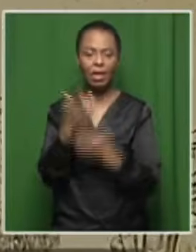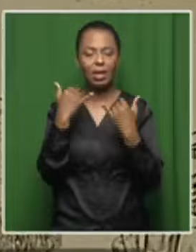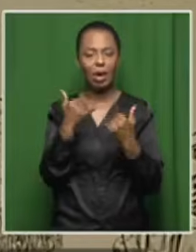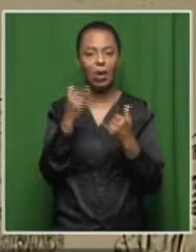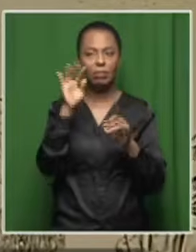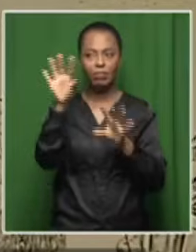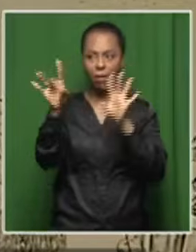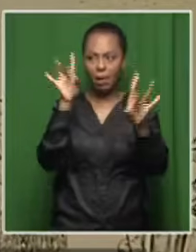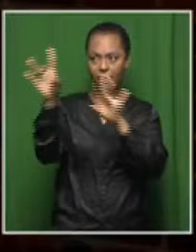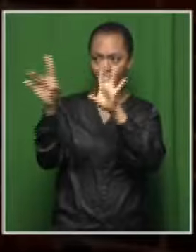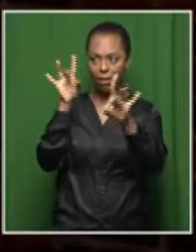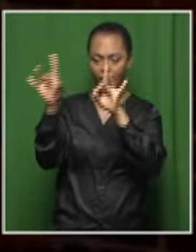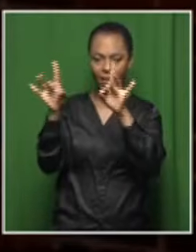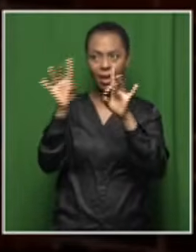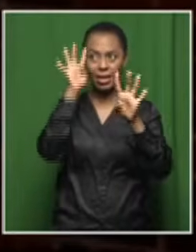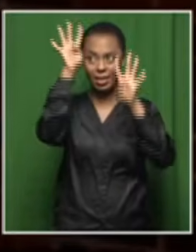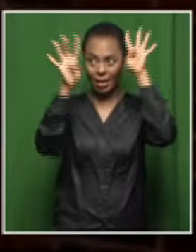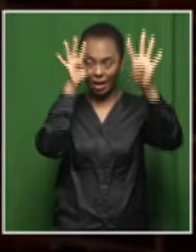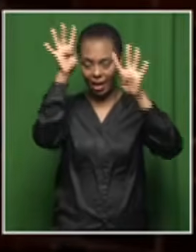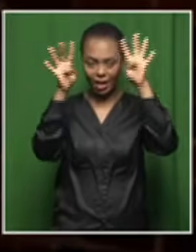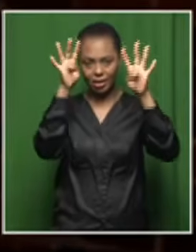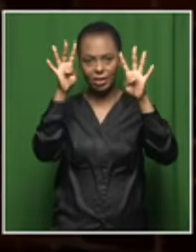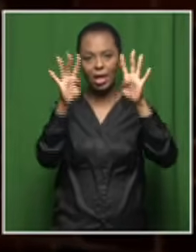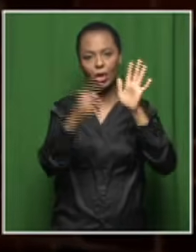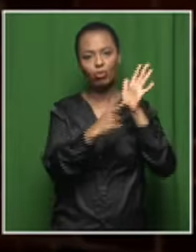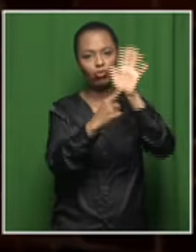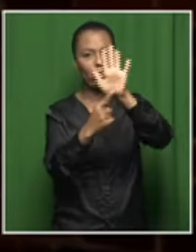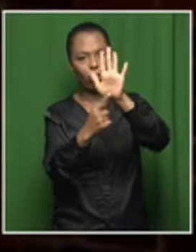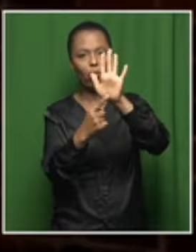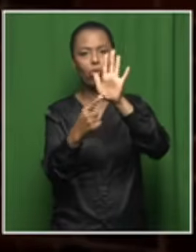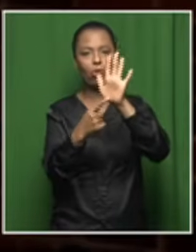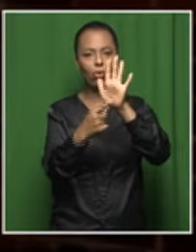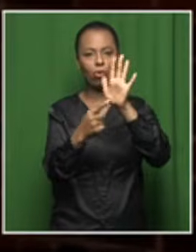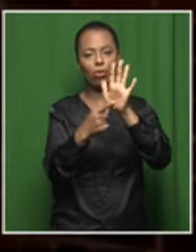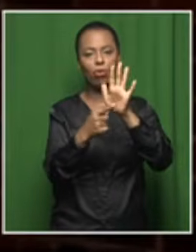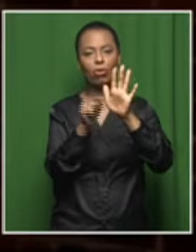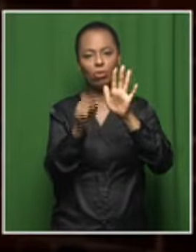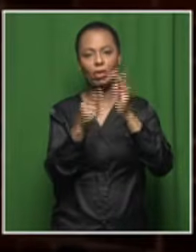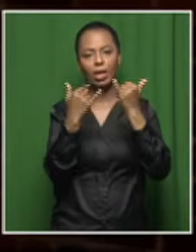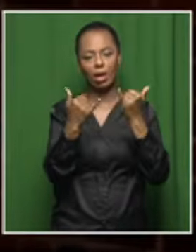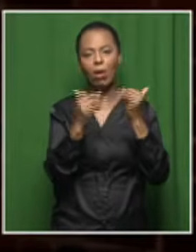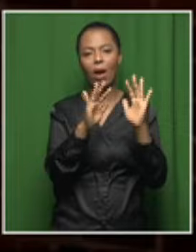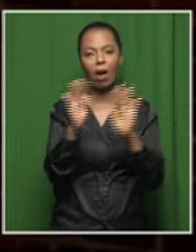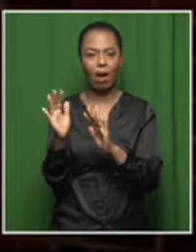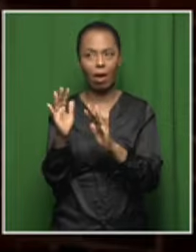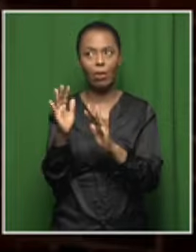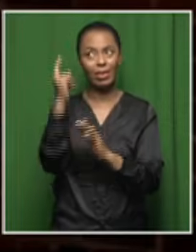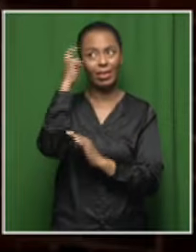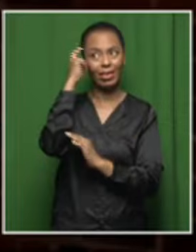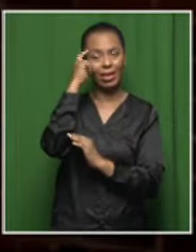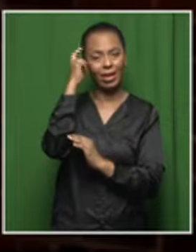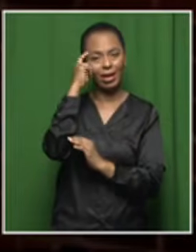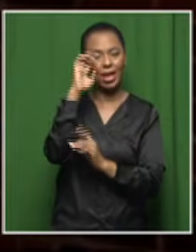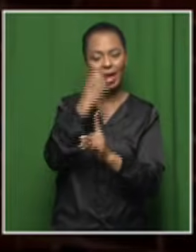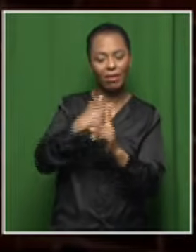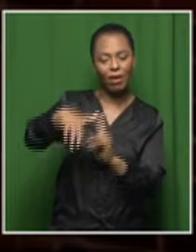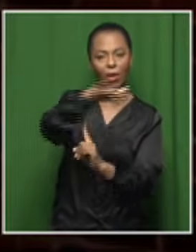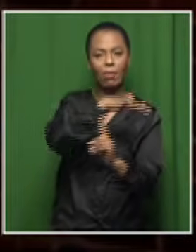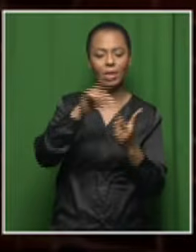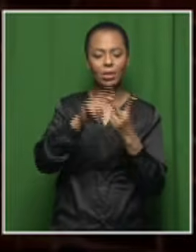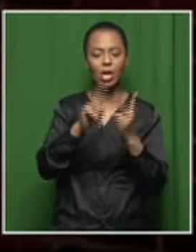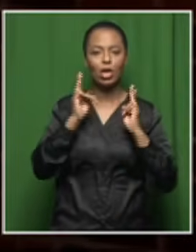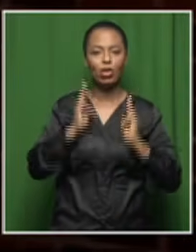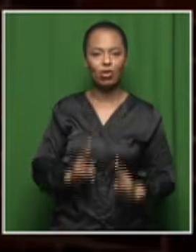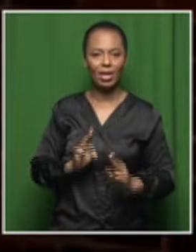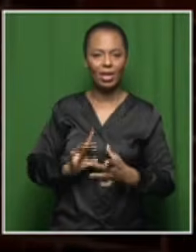world that we live in through symbolic practices. So within this exhibition, we're thinking about the built environment and the human in